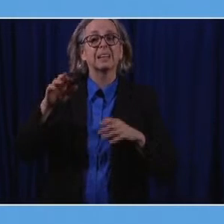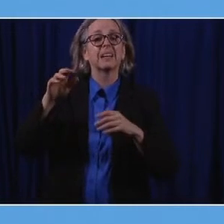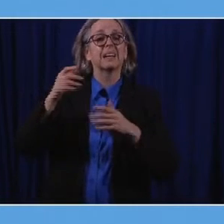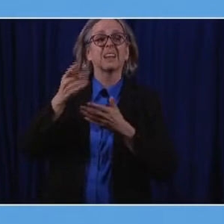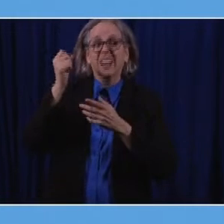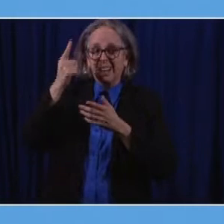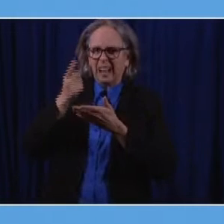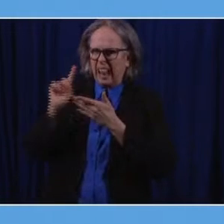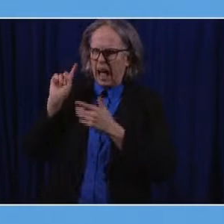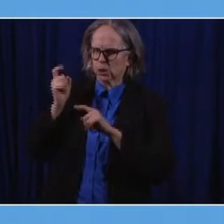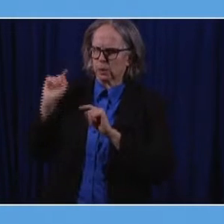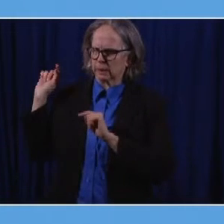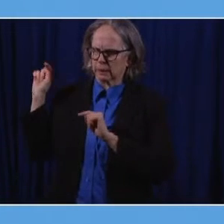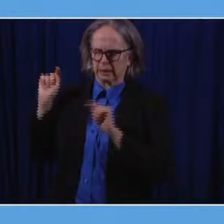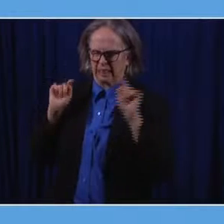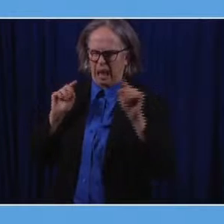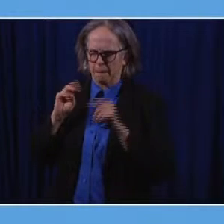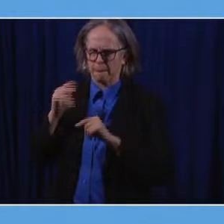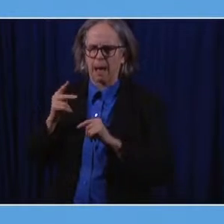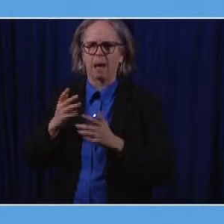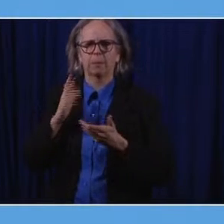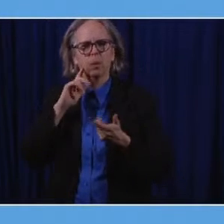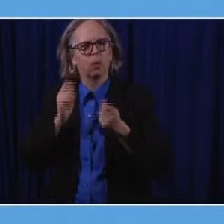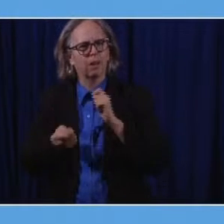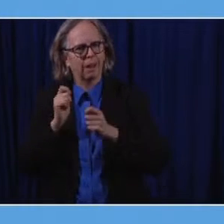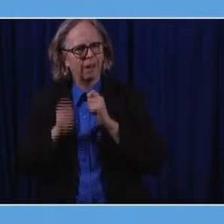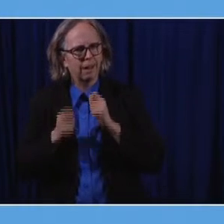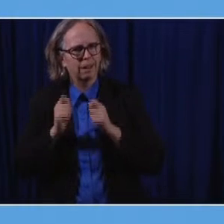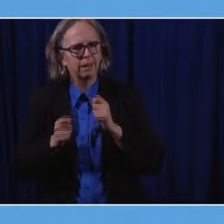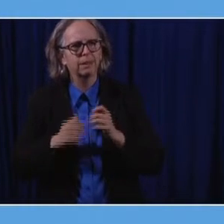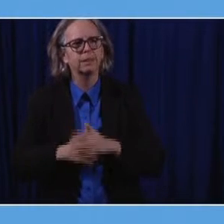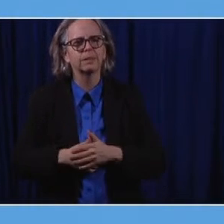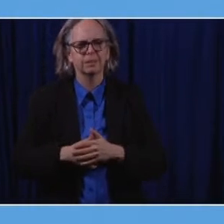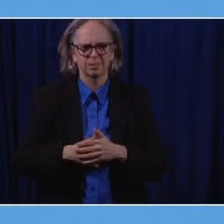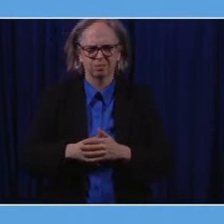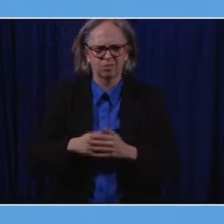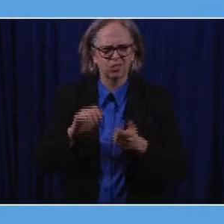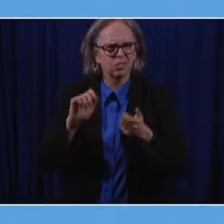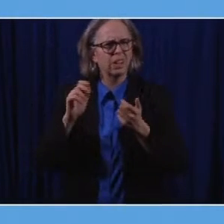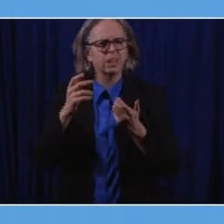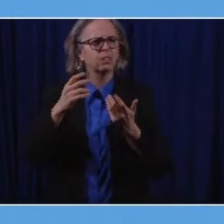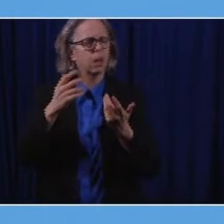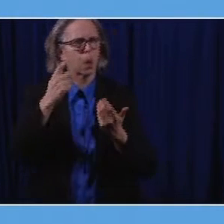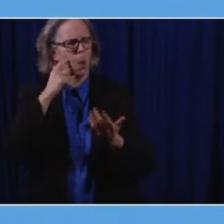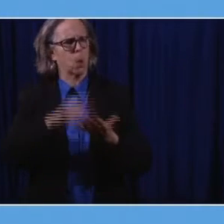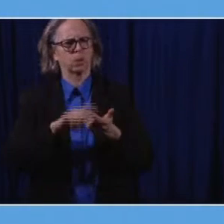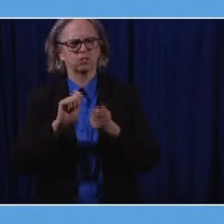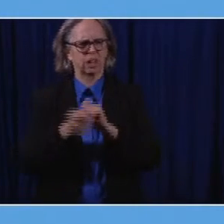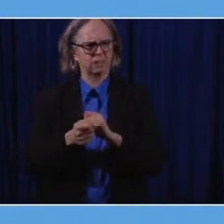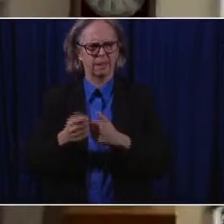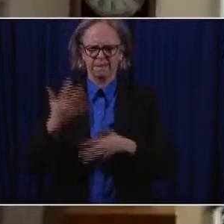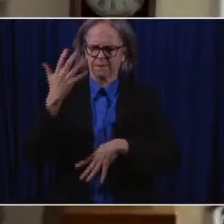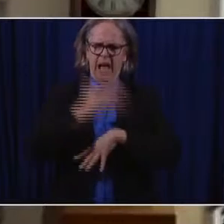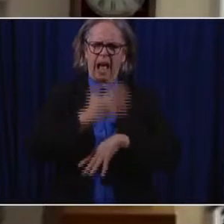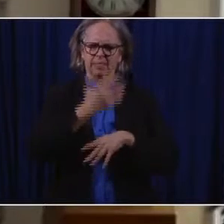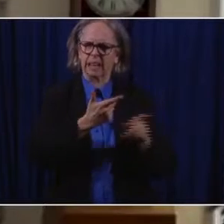and continue to change. And one of the things that we've seen is that even schools that were open 5 days